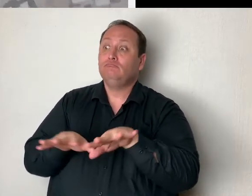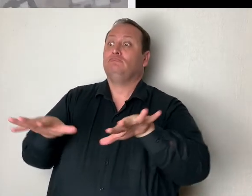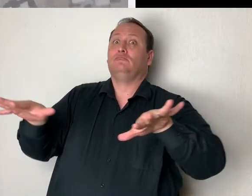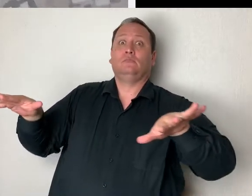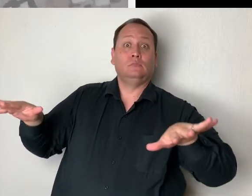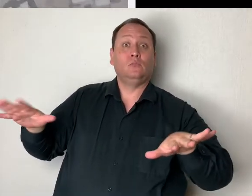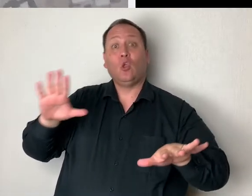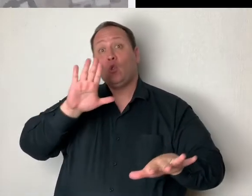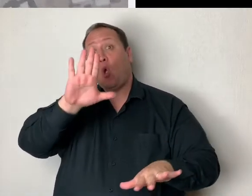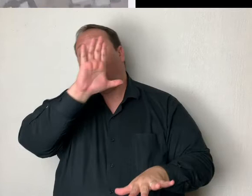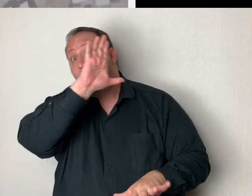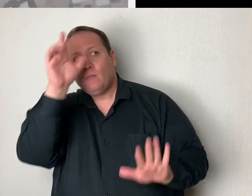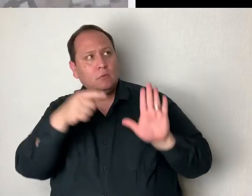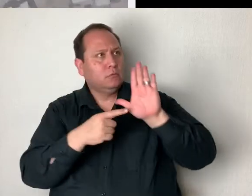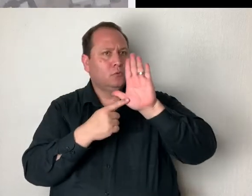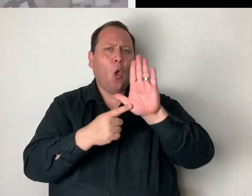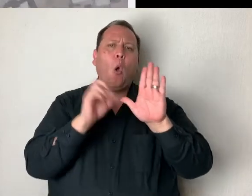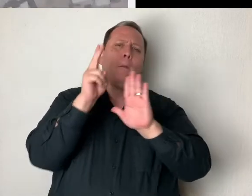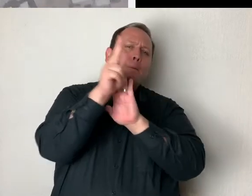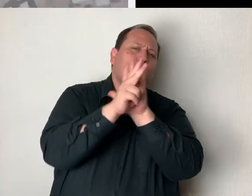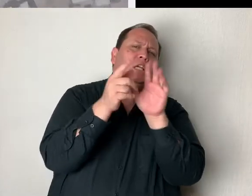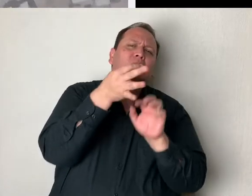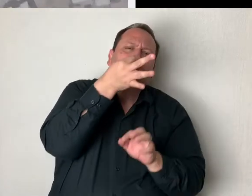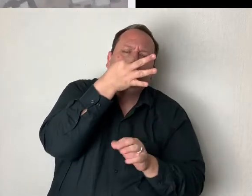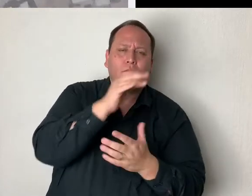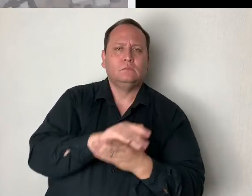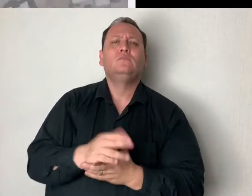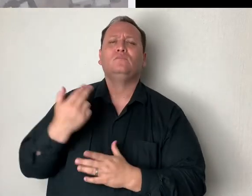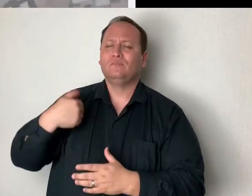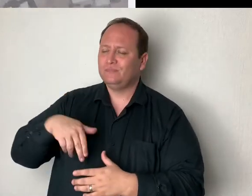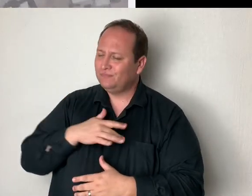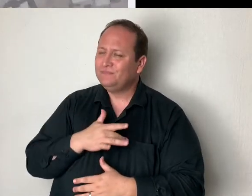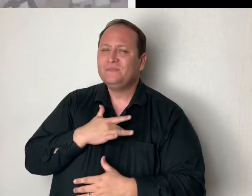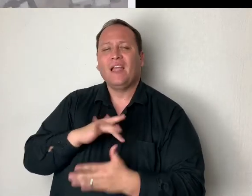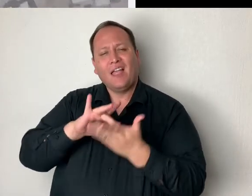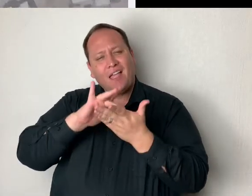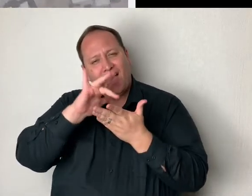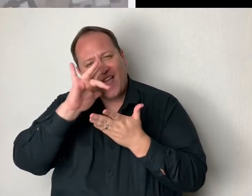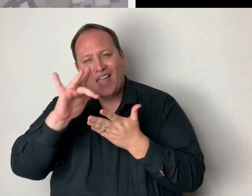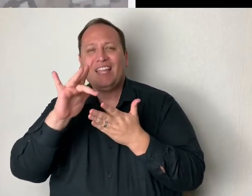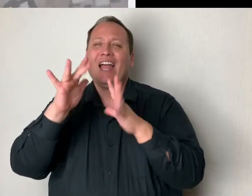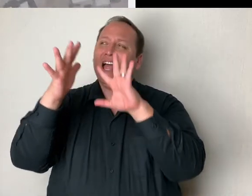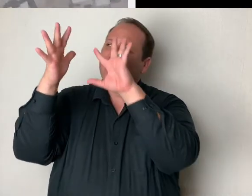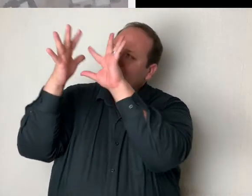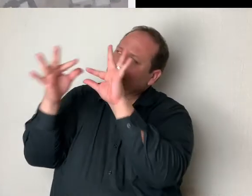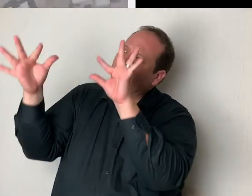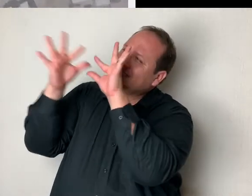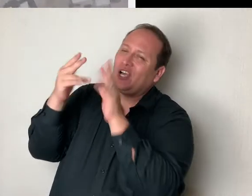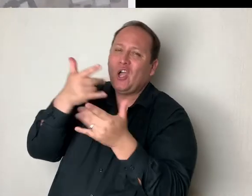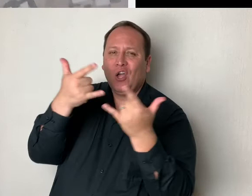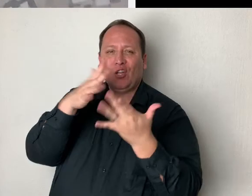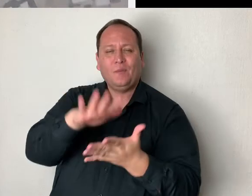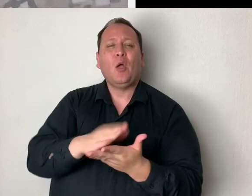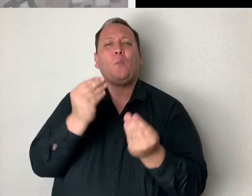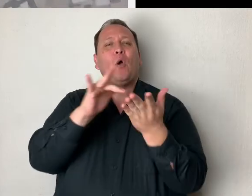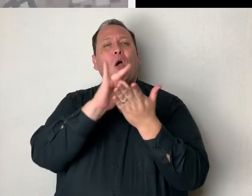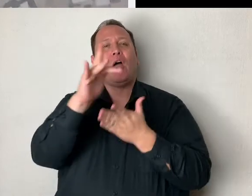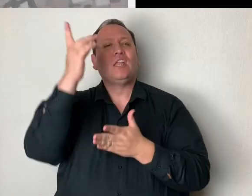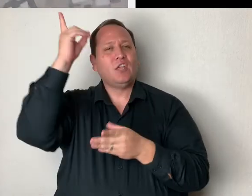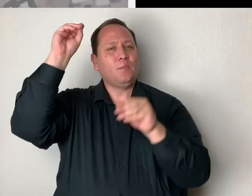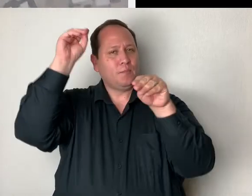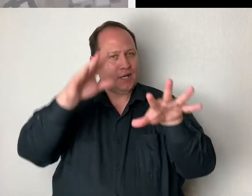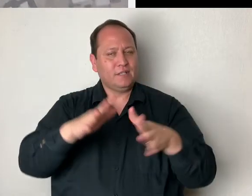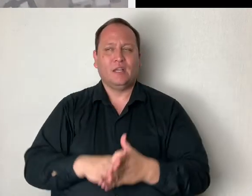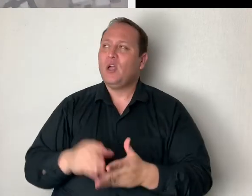short video. We would very welcome to hear your story. Thank you very much. God bless you. Muchas gracias. Dios